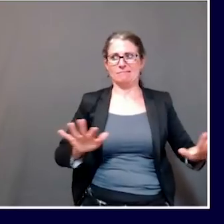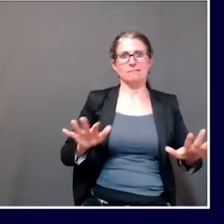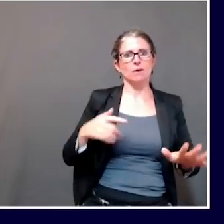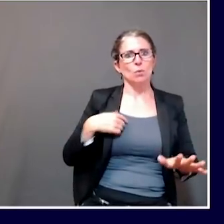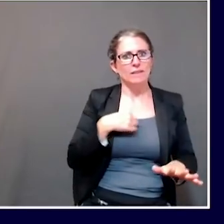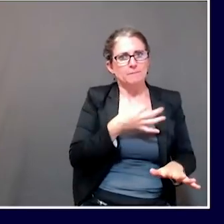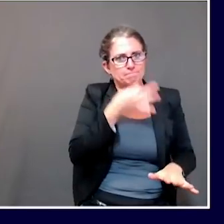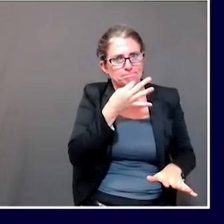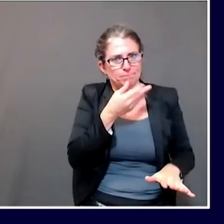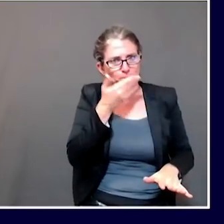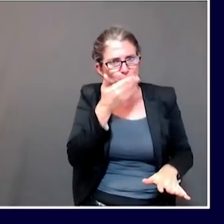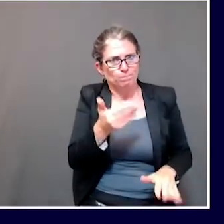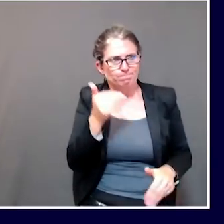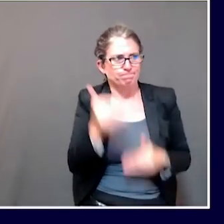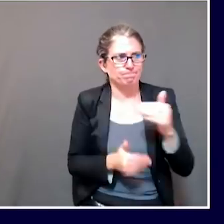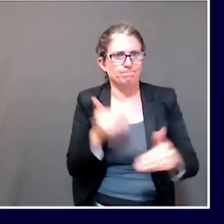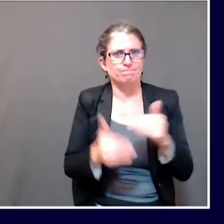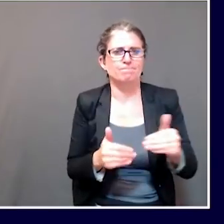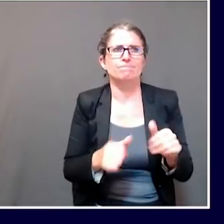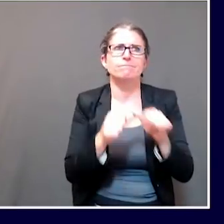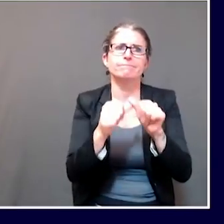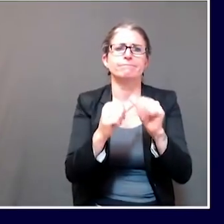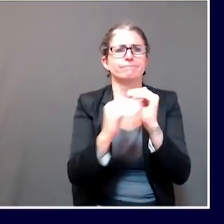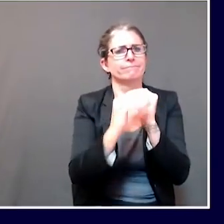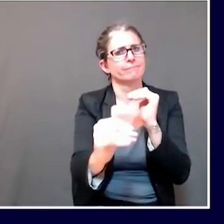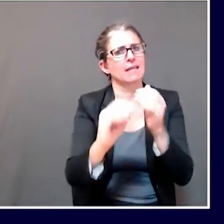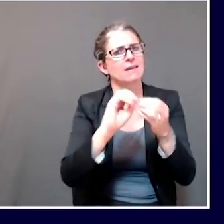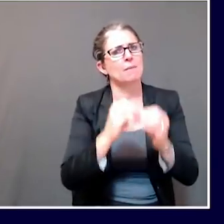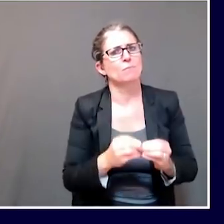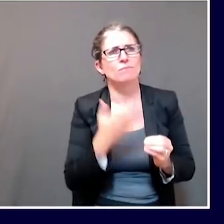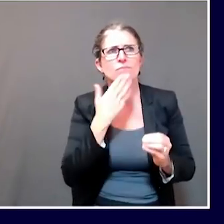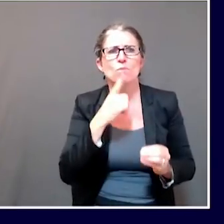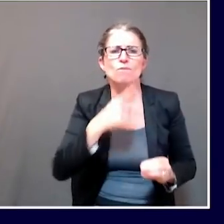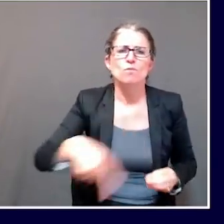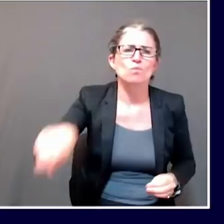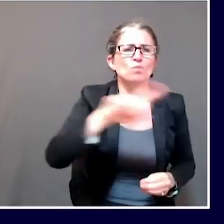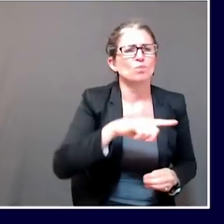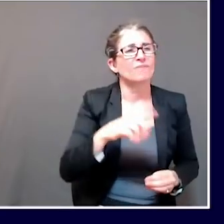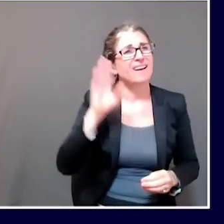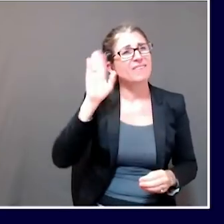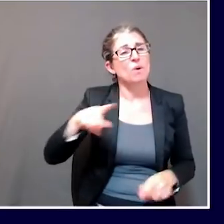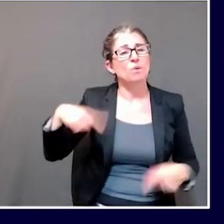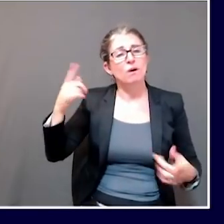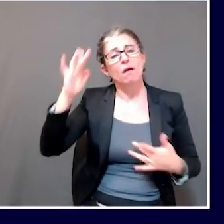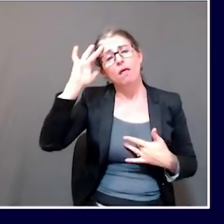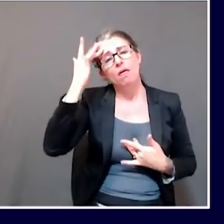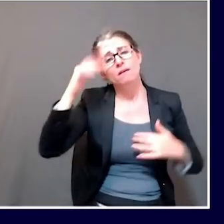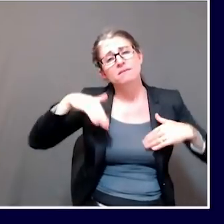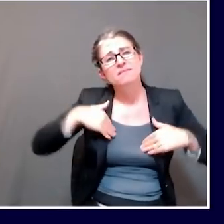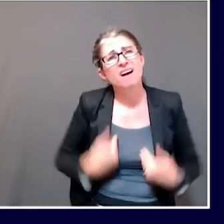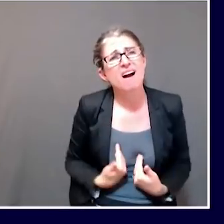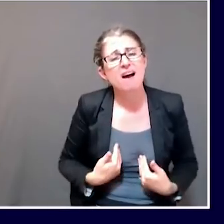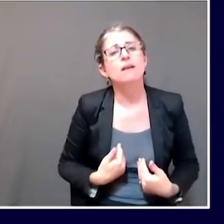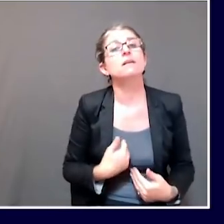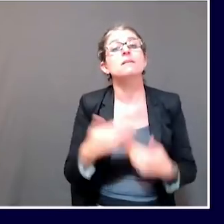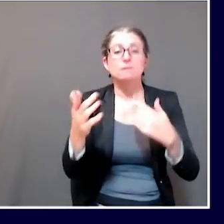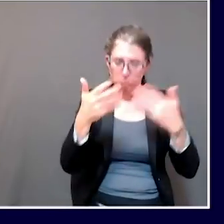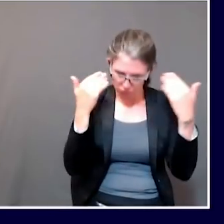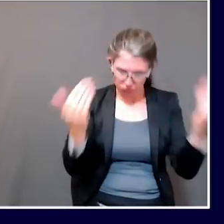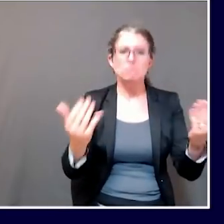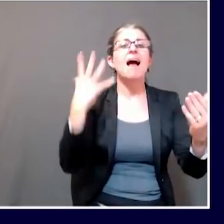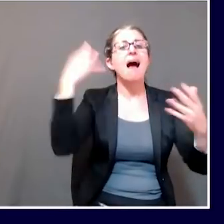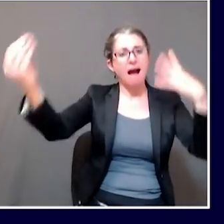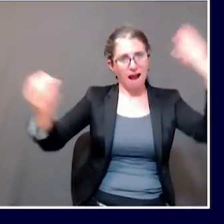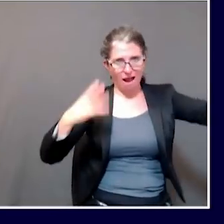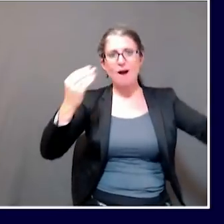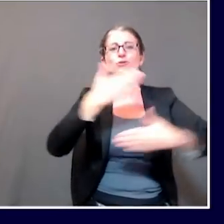as we've said for weeks now, please, as you're going out, wear that face covering and maintain as much physical distance between person